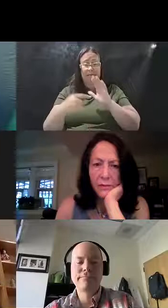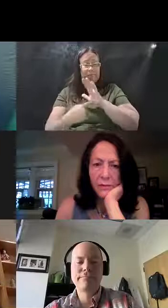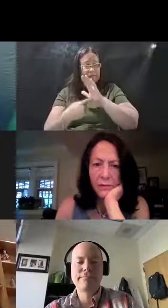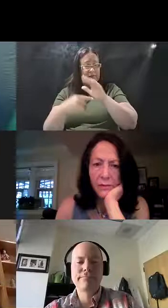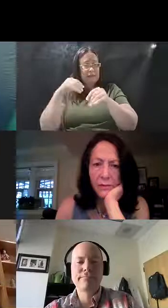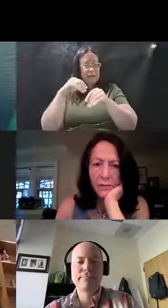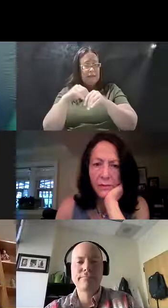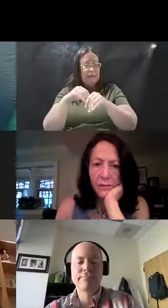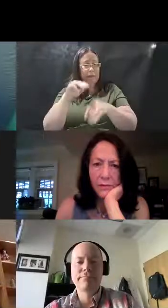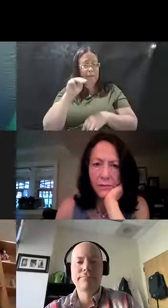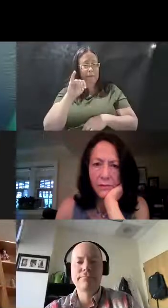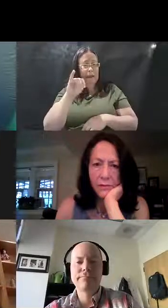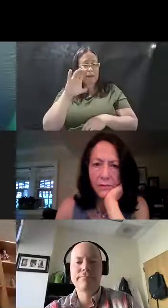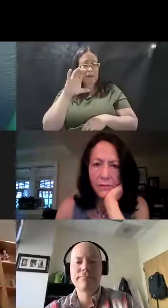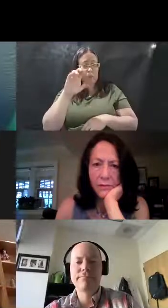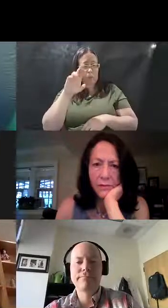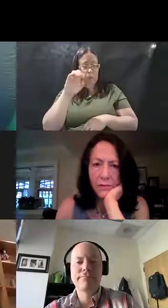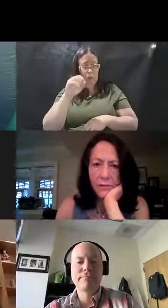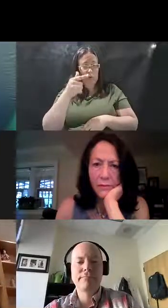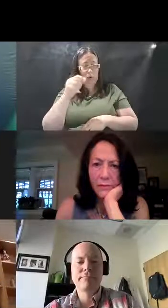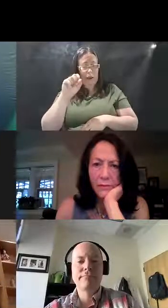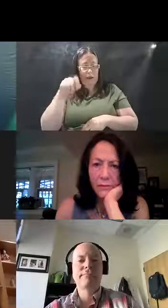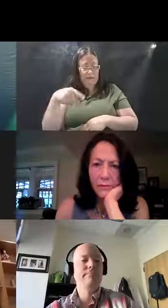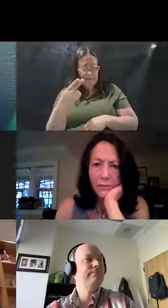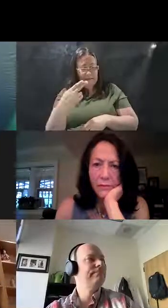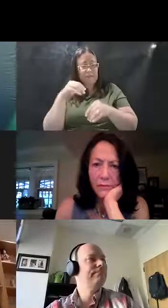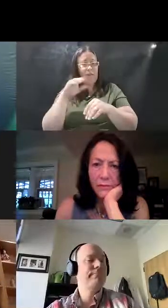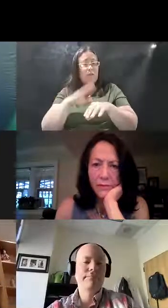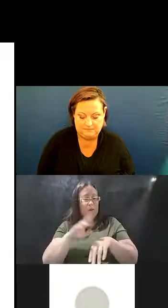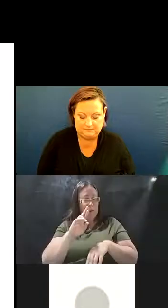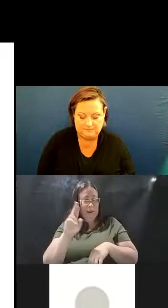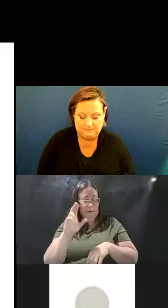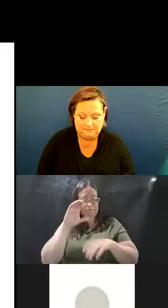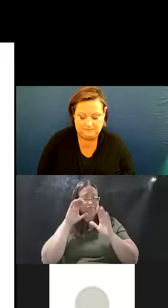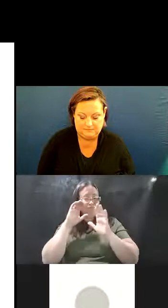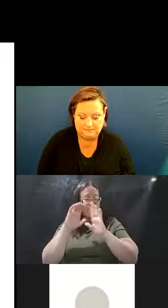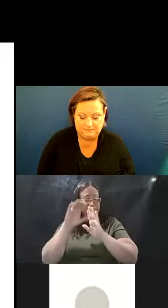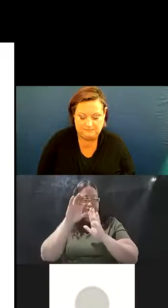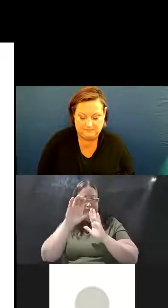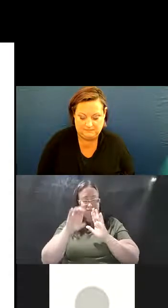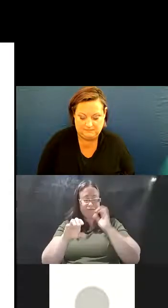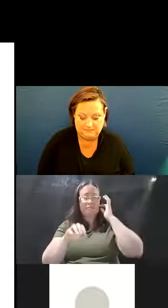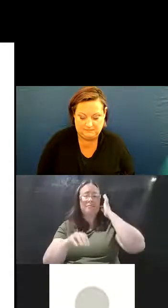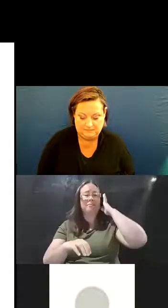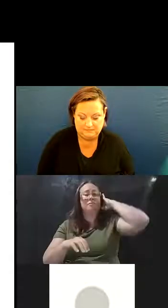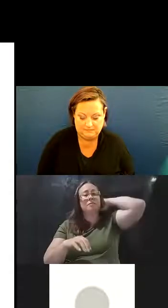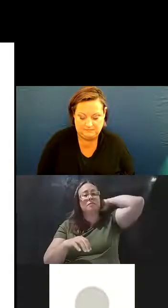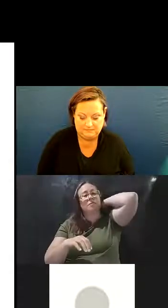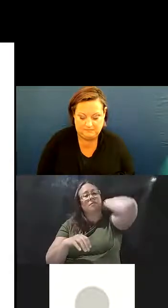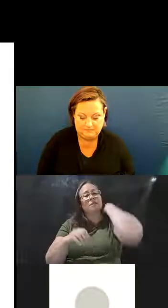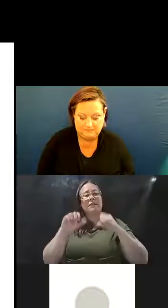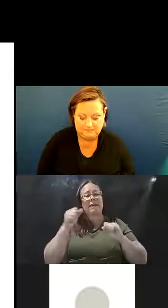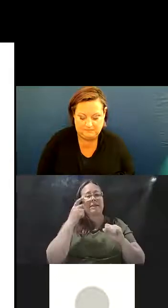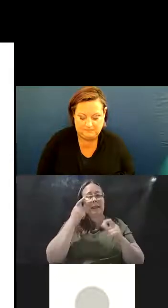electron micrograph on the right. So what you see is the large loops